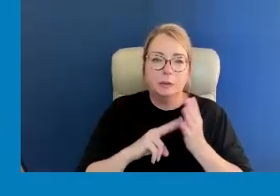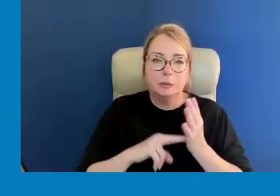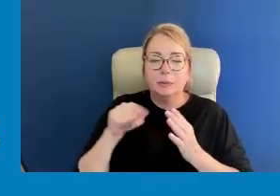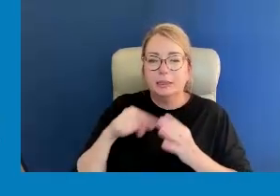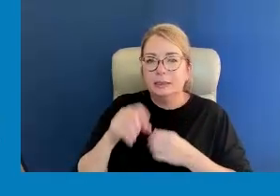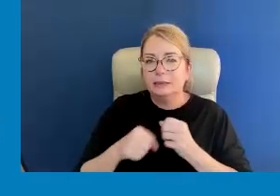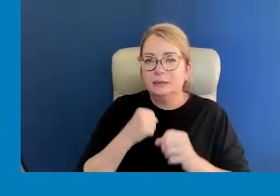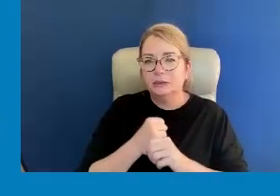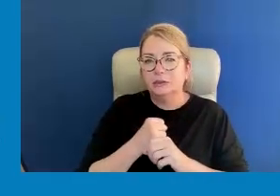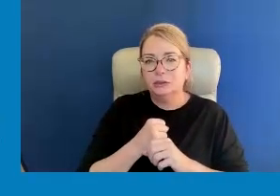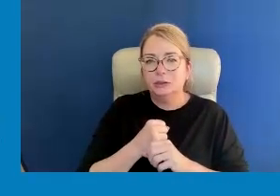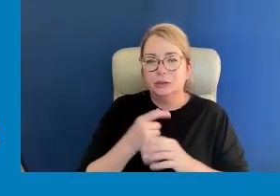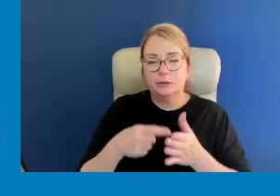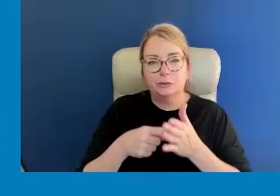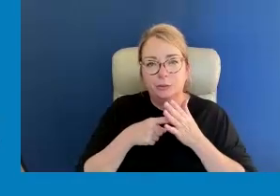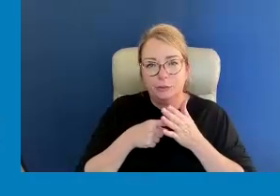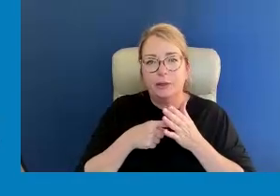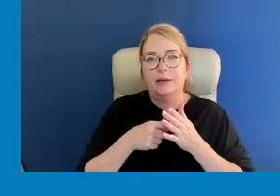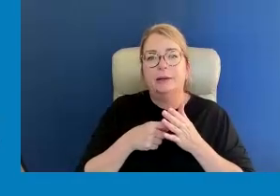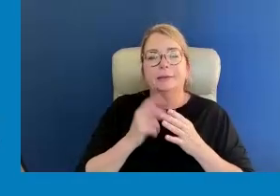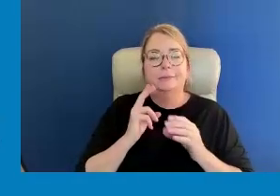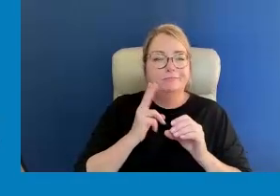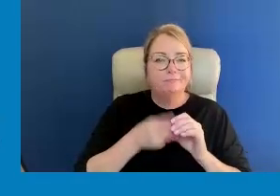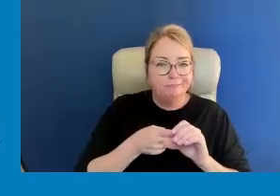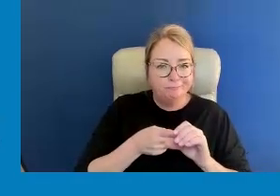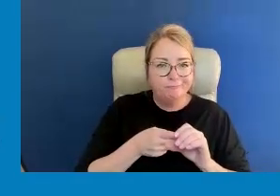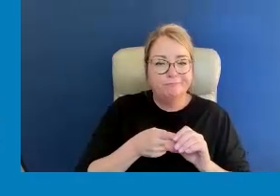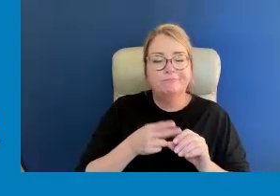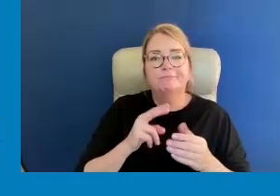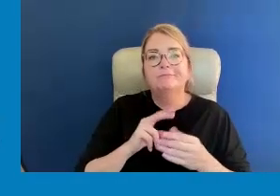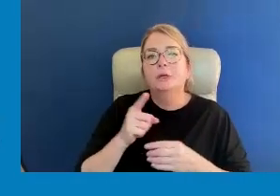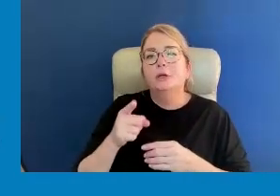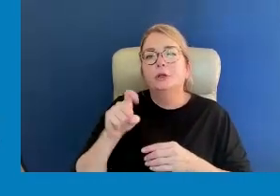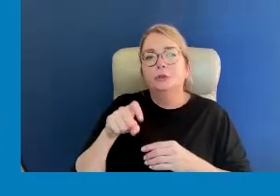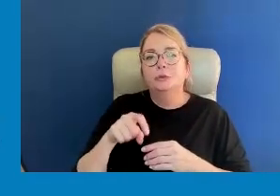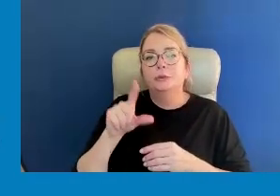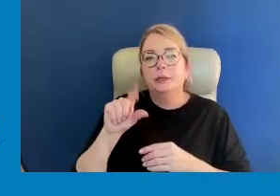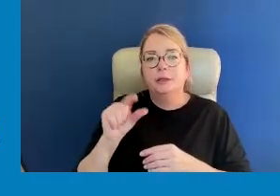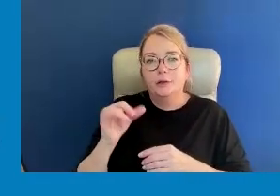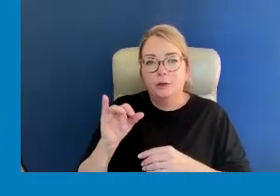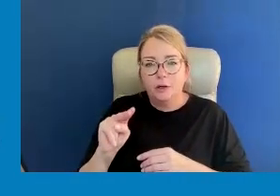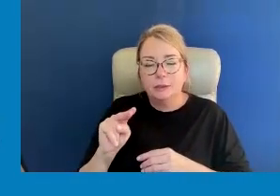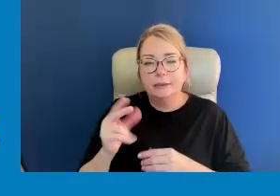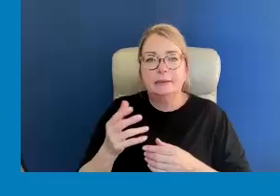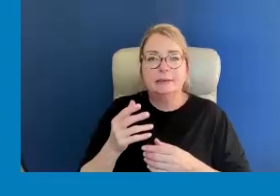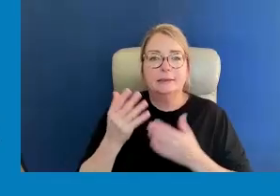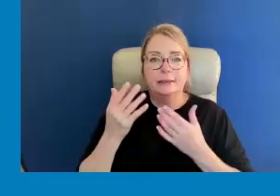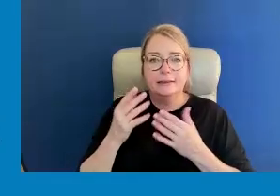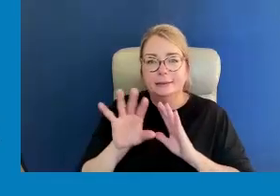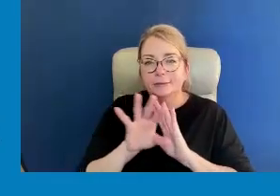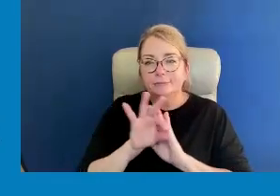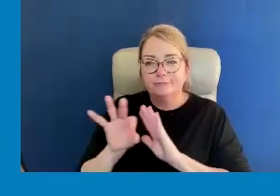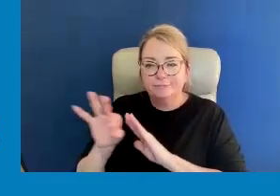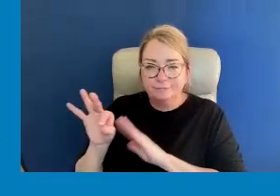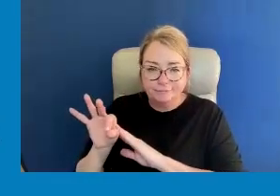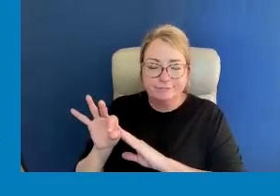enrollment is mandatory participation. And what that means is we need you to log into your Benefit Bridge account to complete your elections. You're either going to